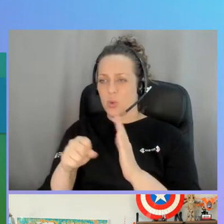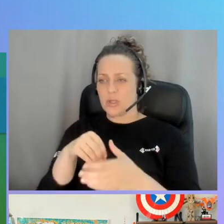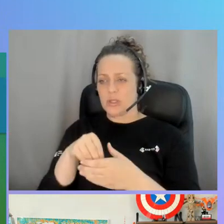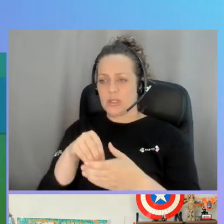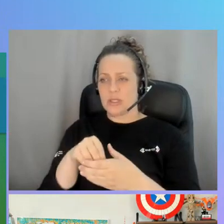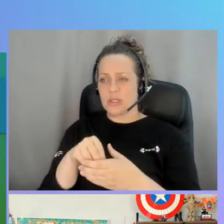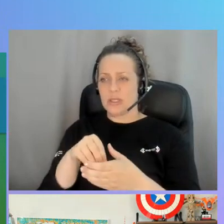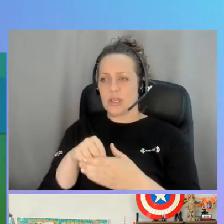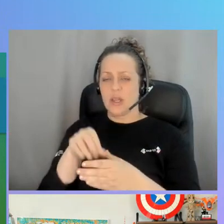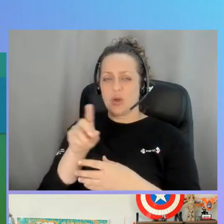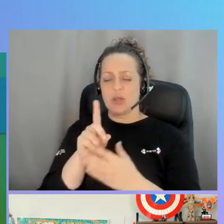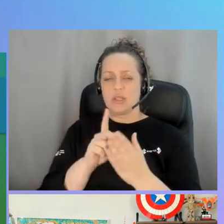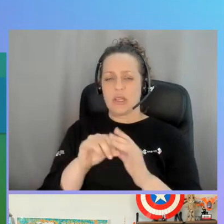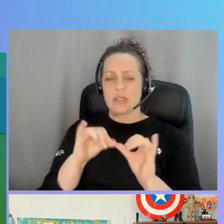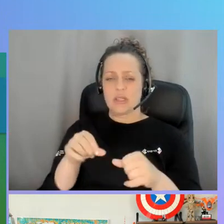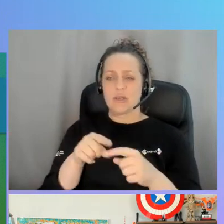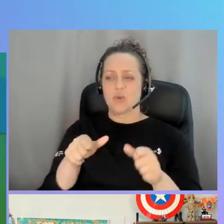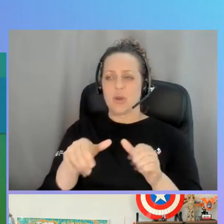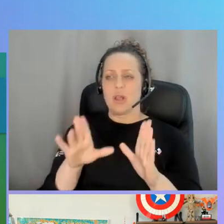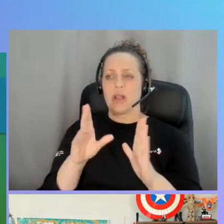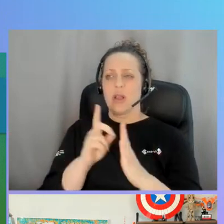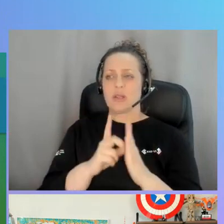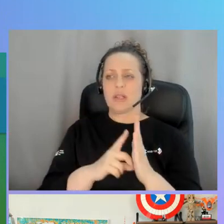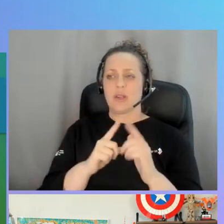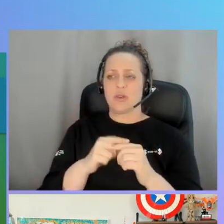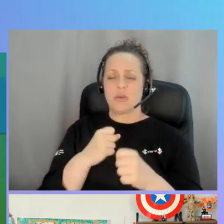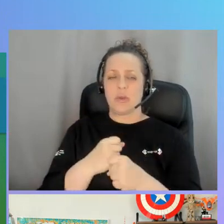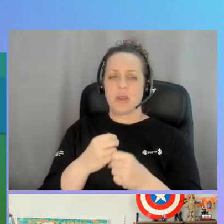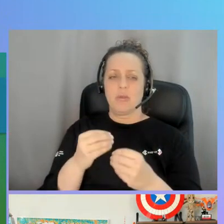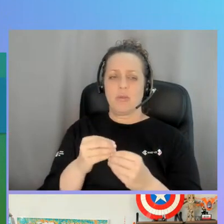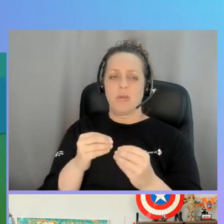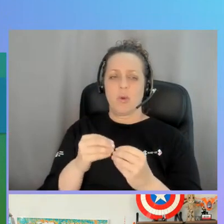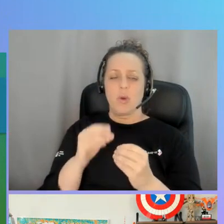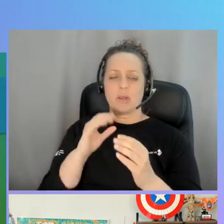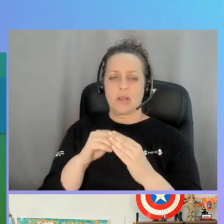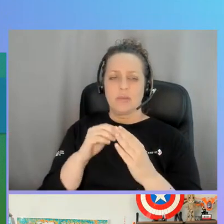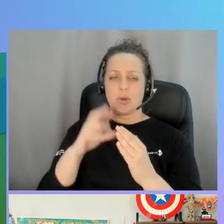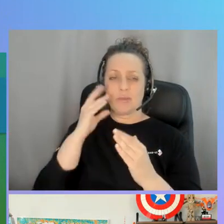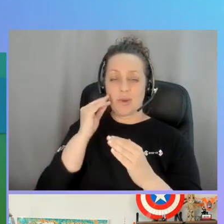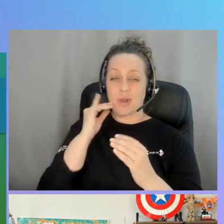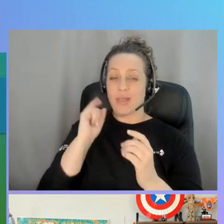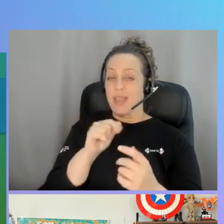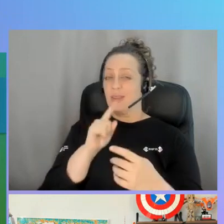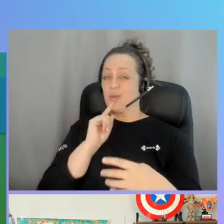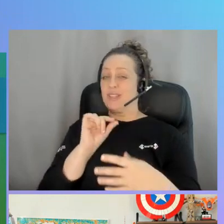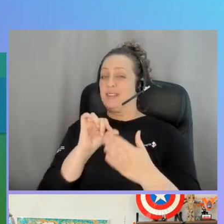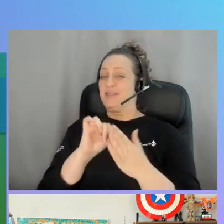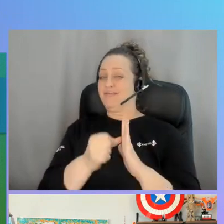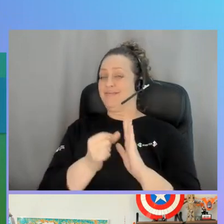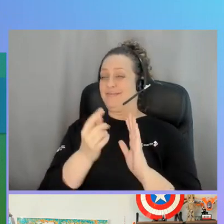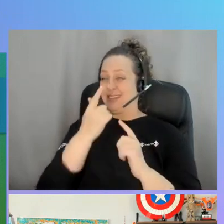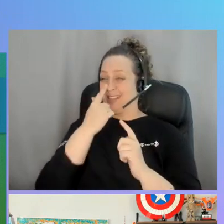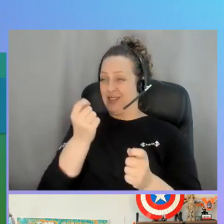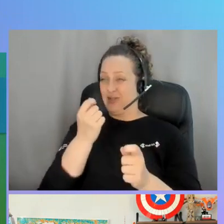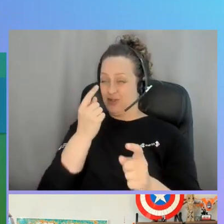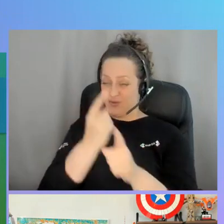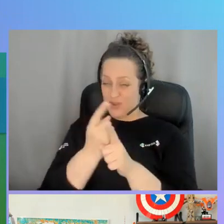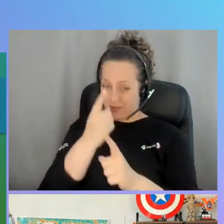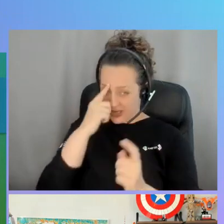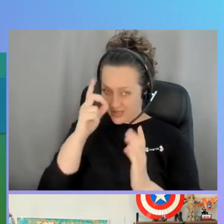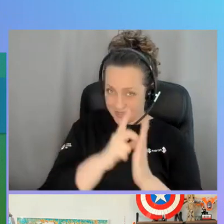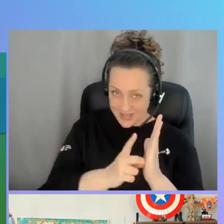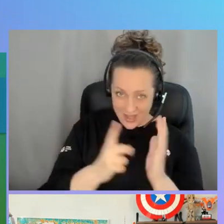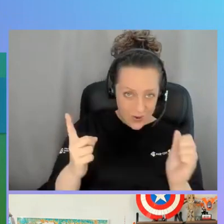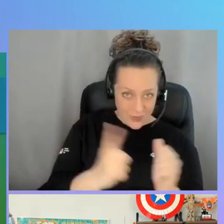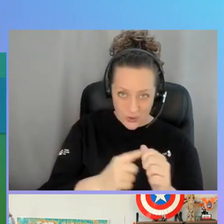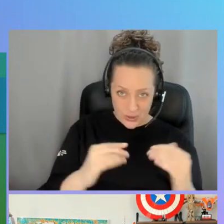your design systems to allow designers to make more accessible experiences. That one's particularly interesting, right? Because design is usually the